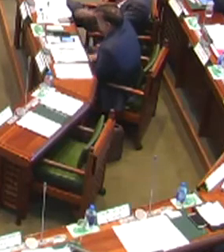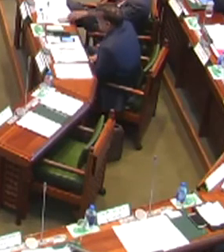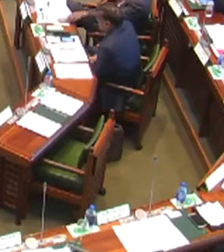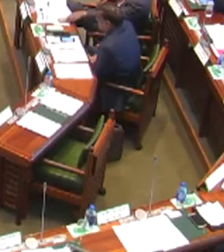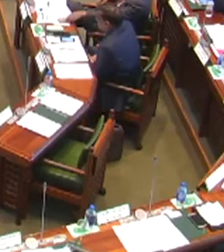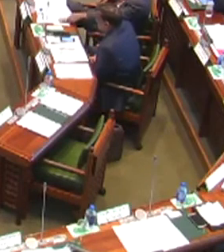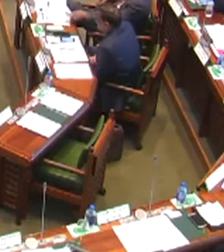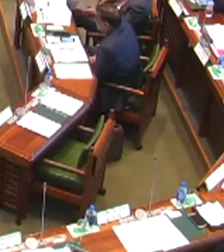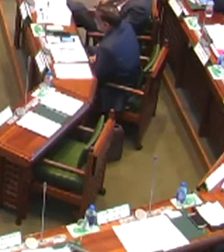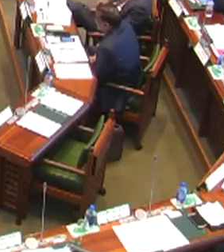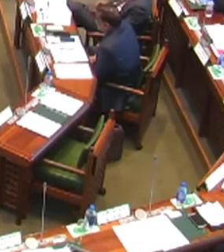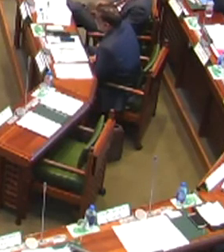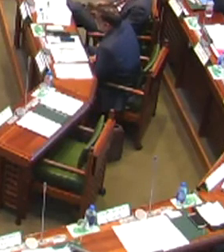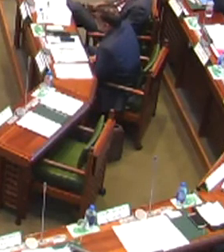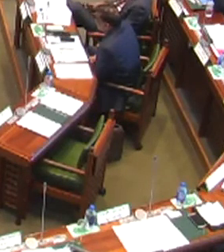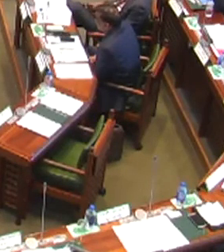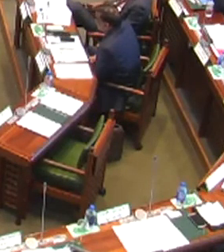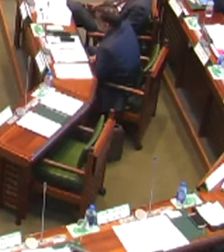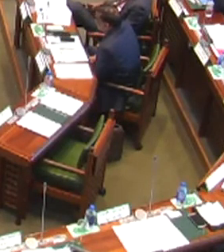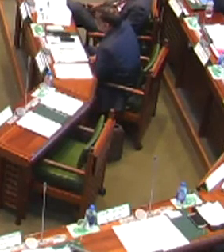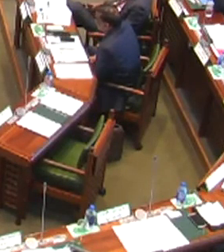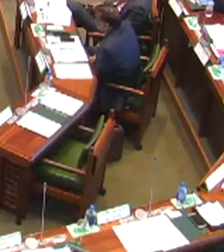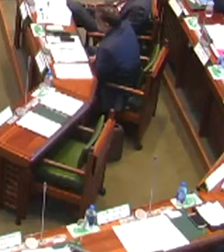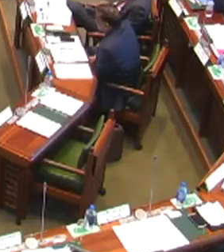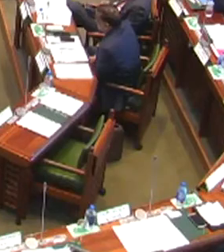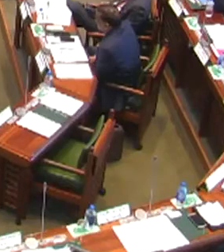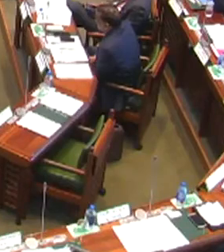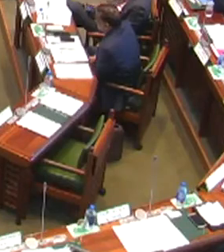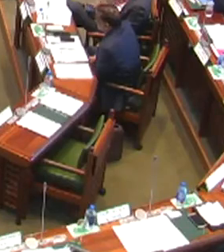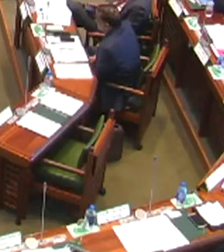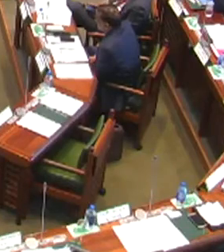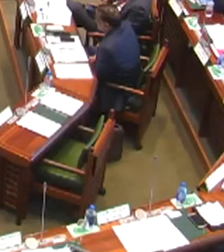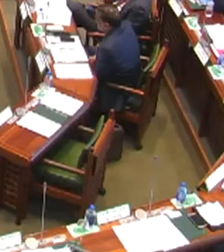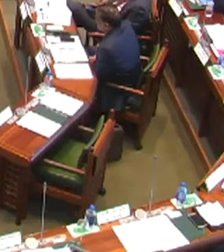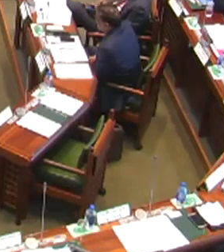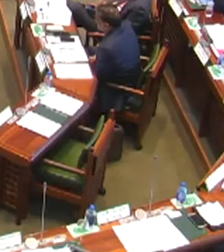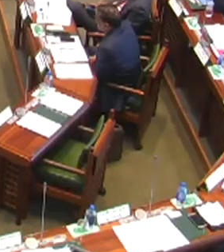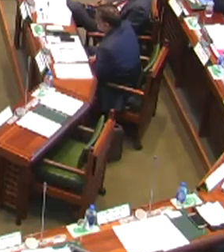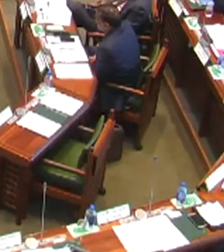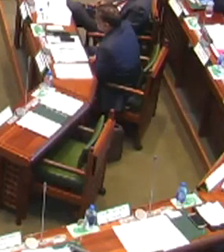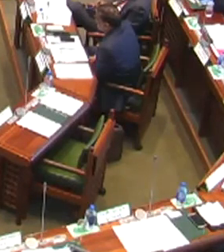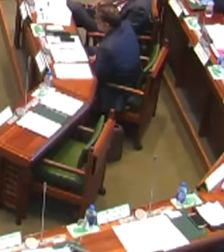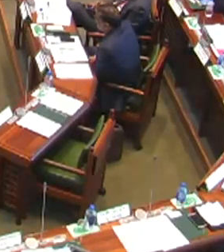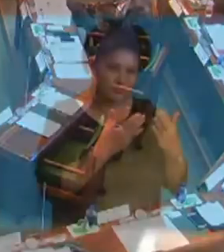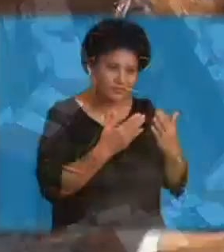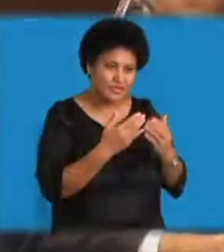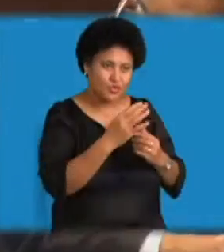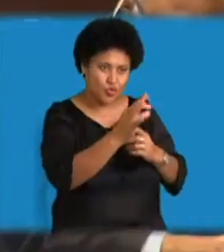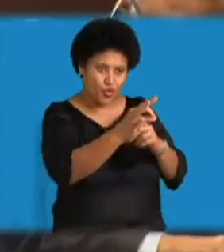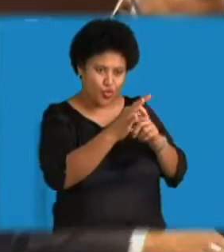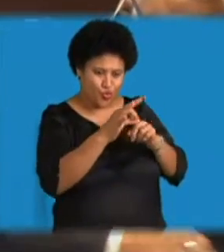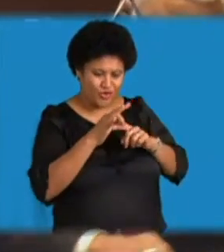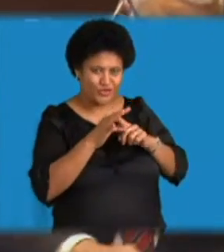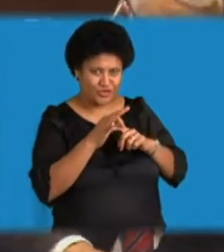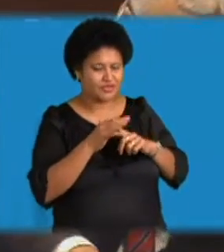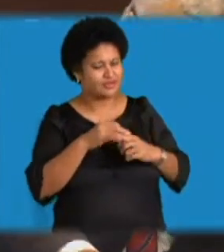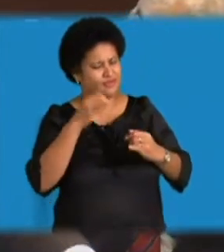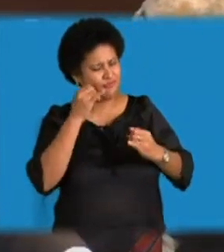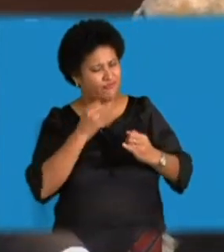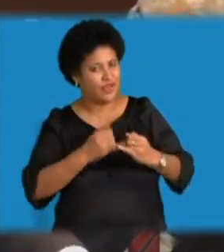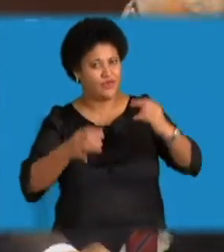Thank you, Madam Speaker. Madam Speaker, I'd like to thank the Honourable Member for this question. It is a very, very important